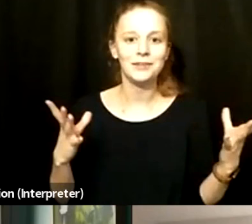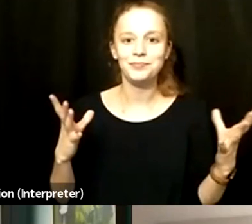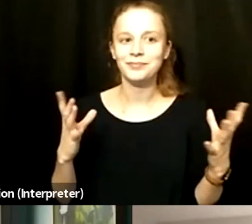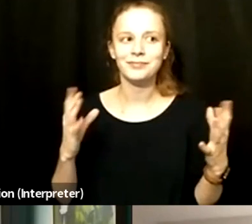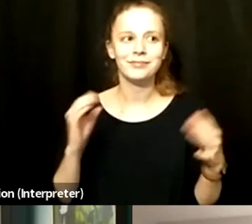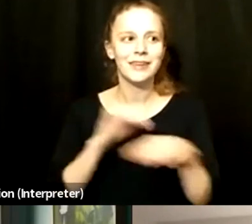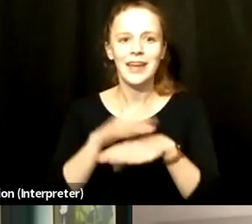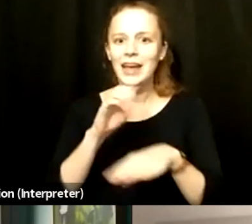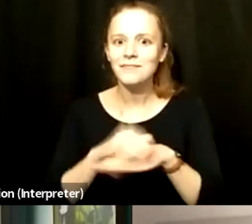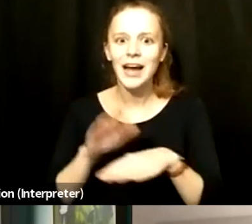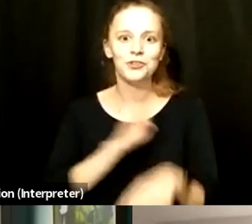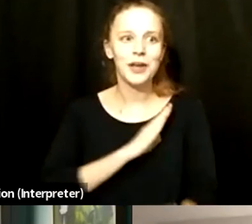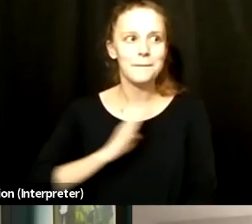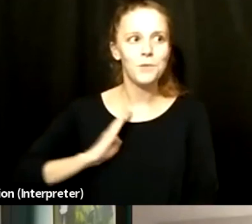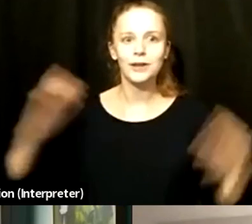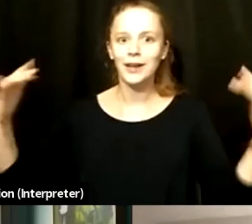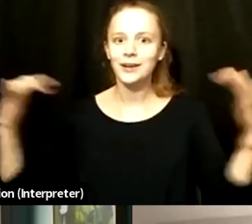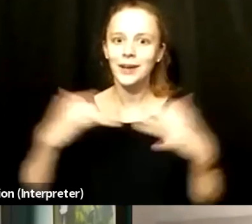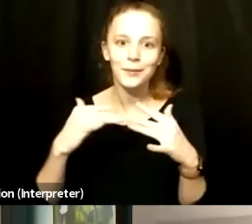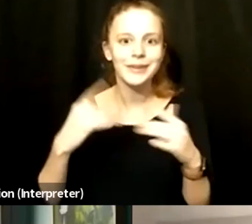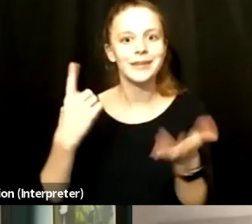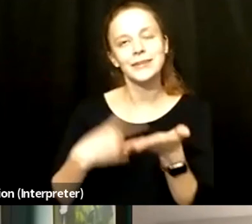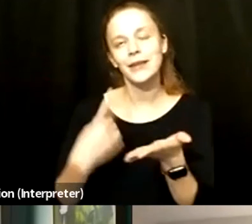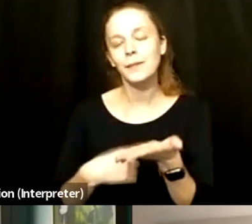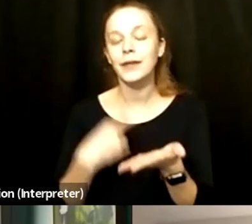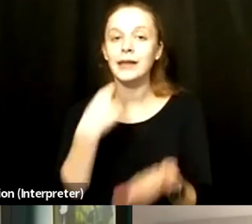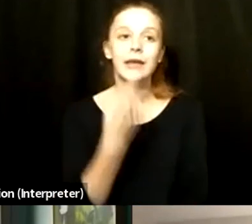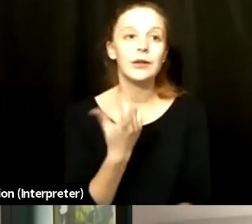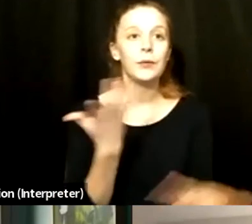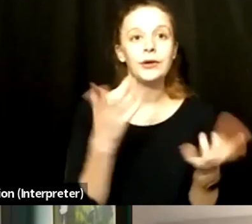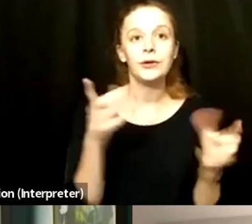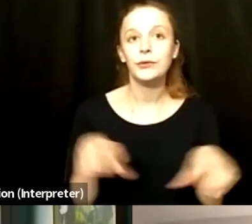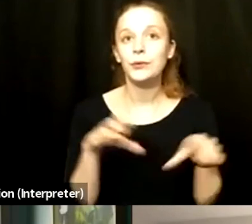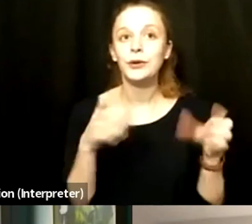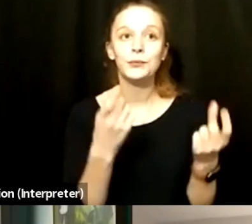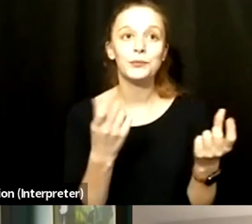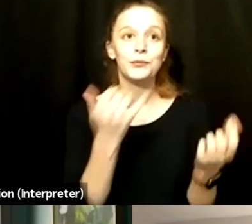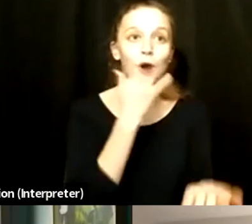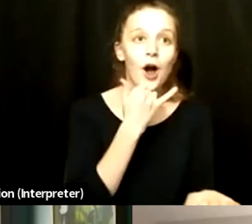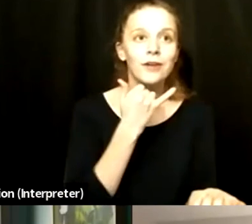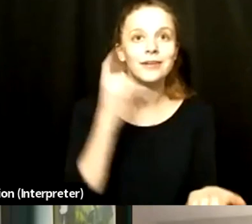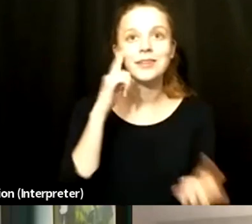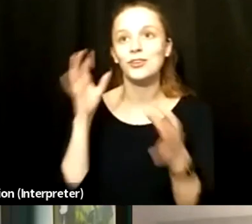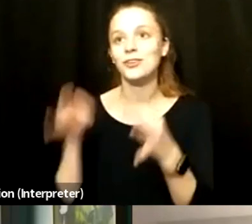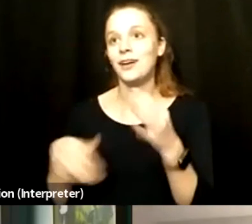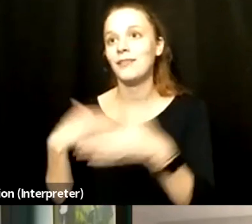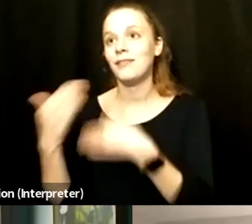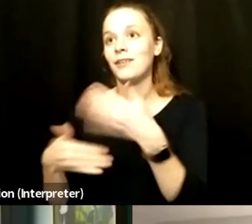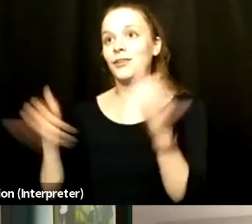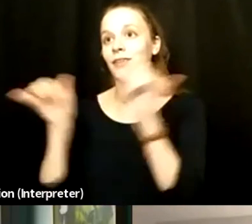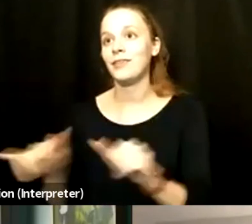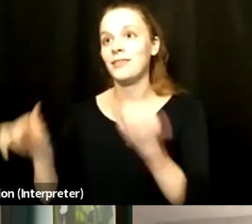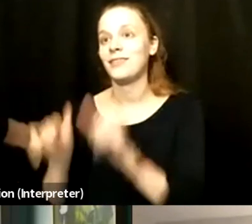to time and tells you what you're doing wrong, and then you decide to do this exact same thing as you've been doing for the